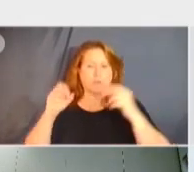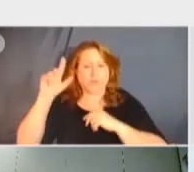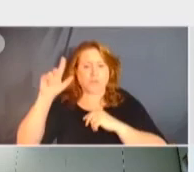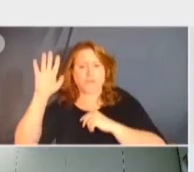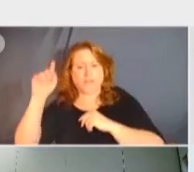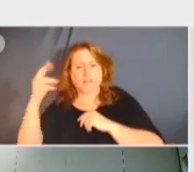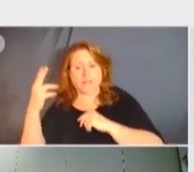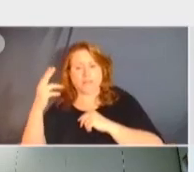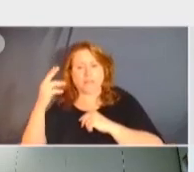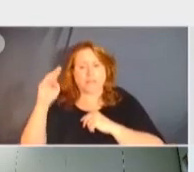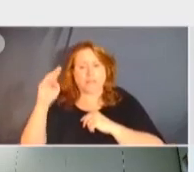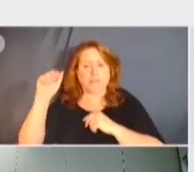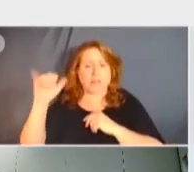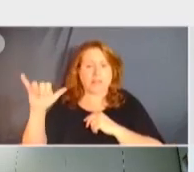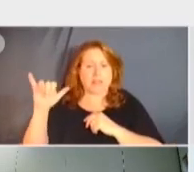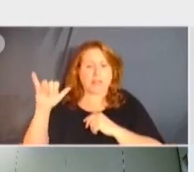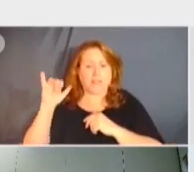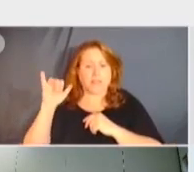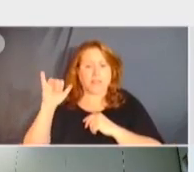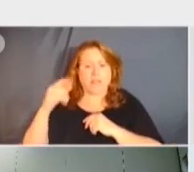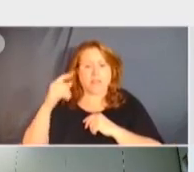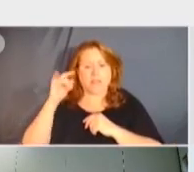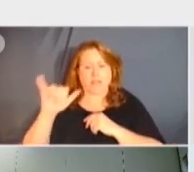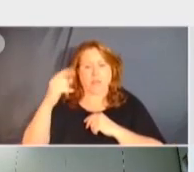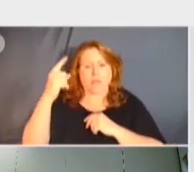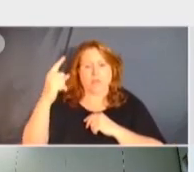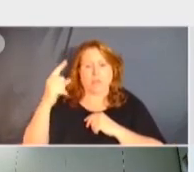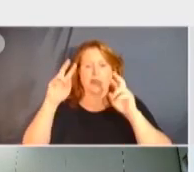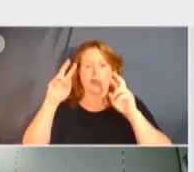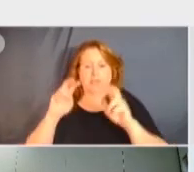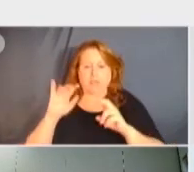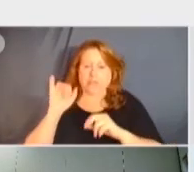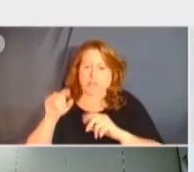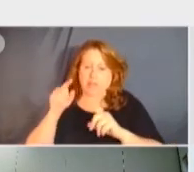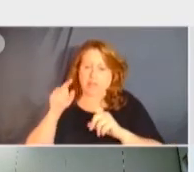the ranked choice voting software certification.